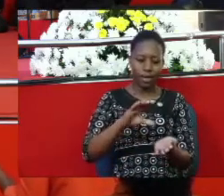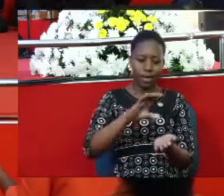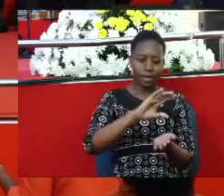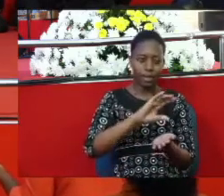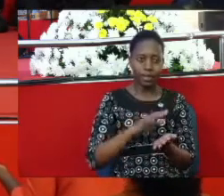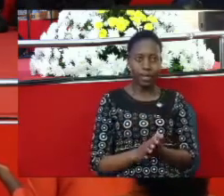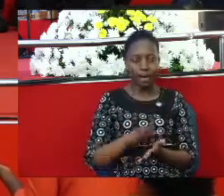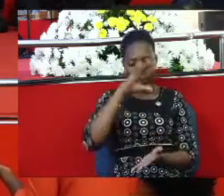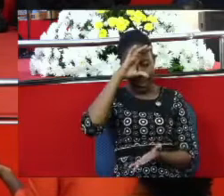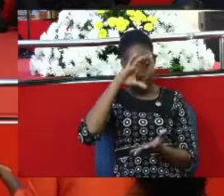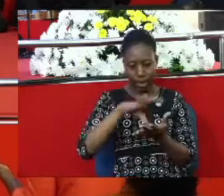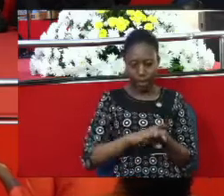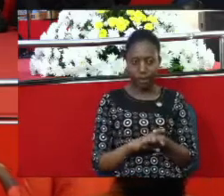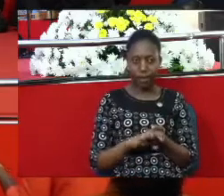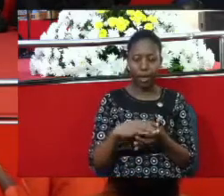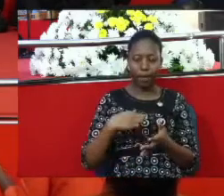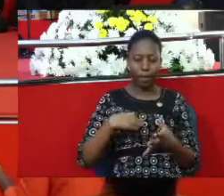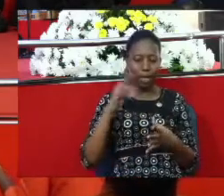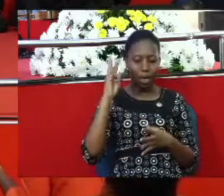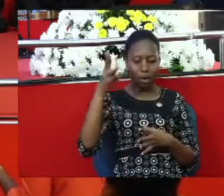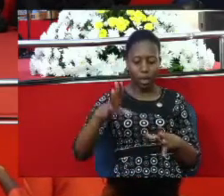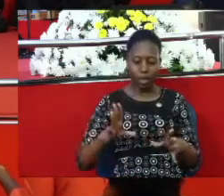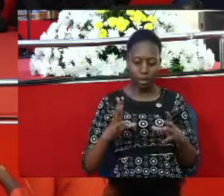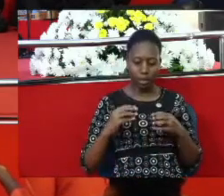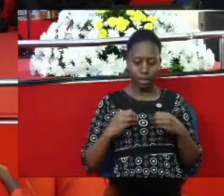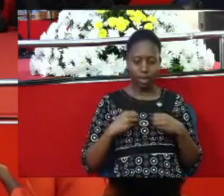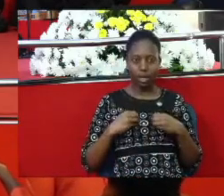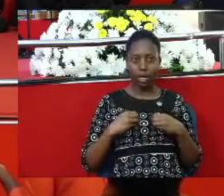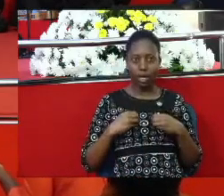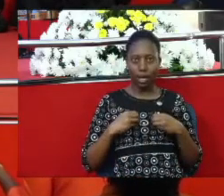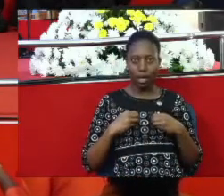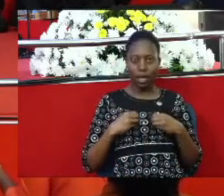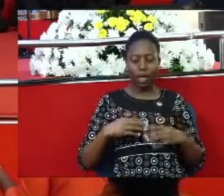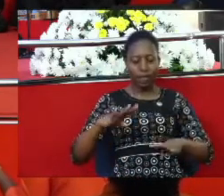believing I will receive my full potential.